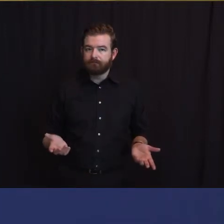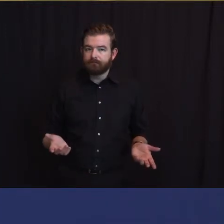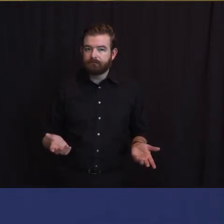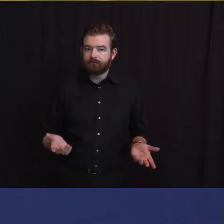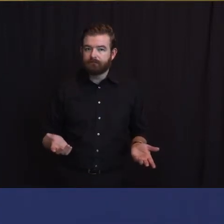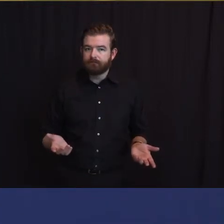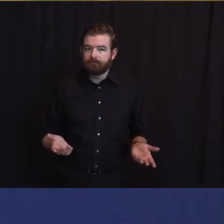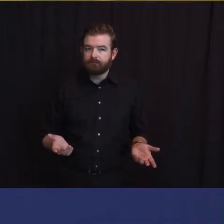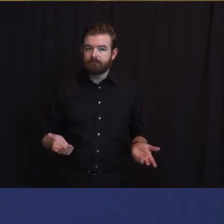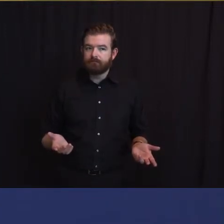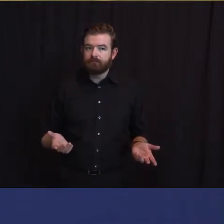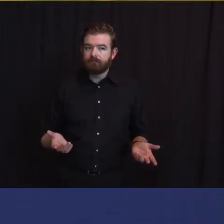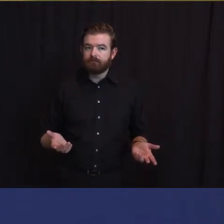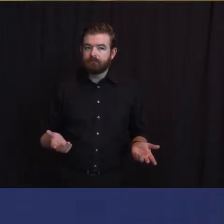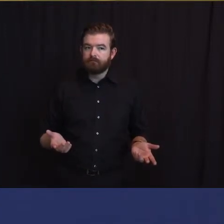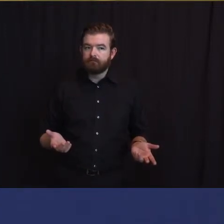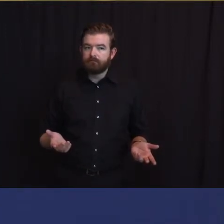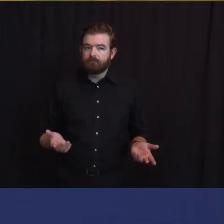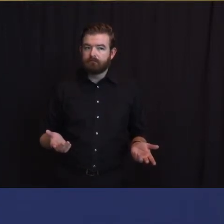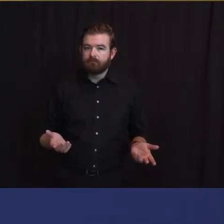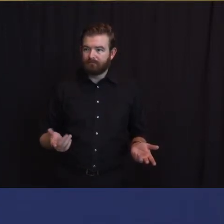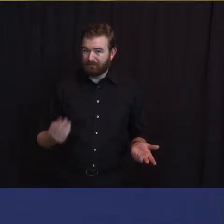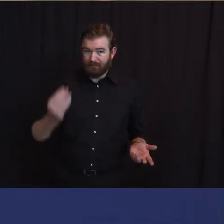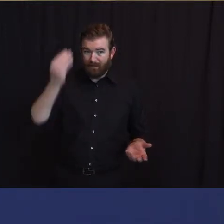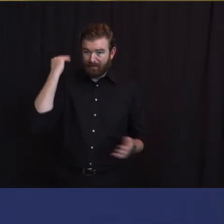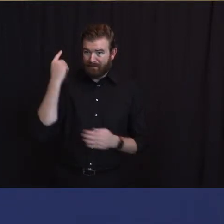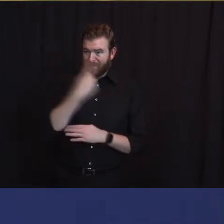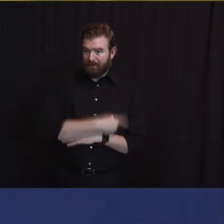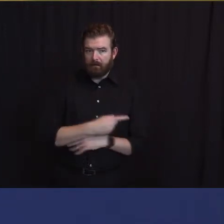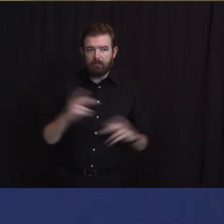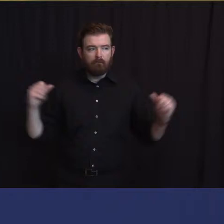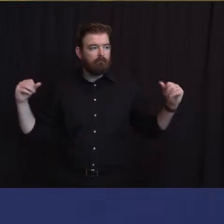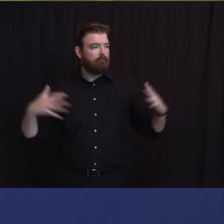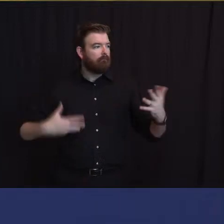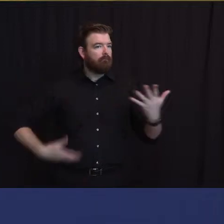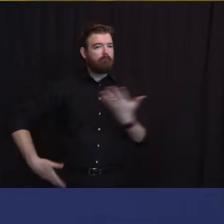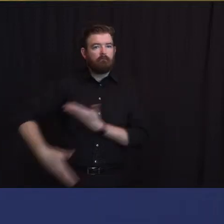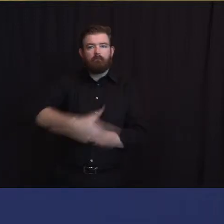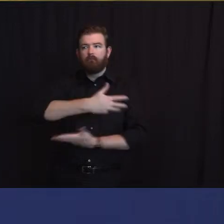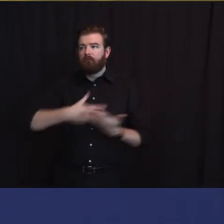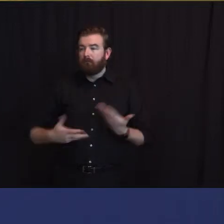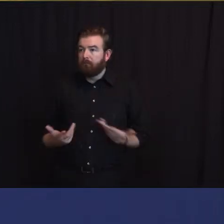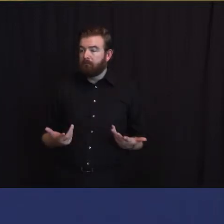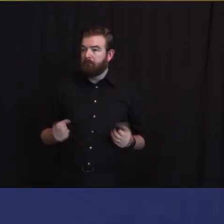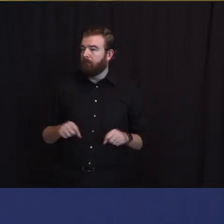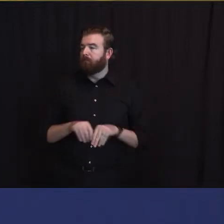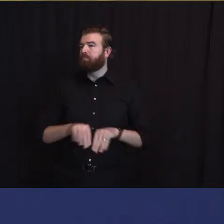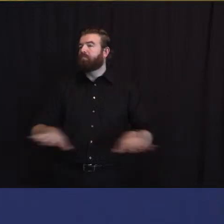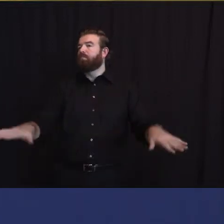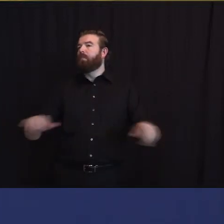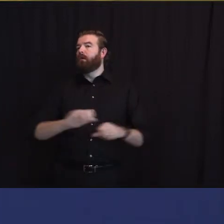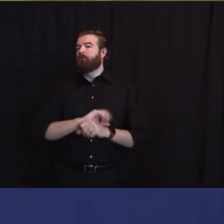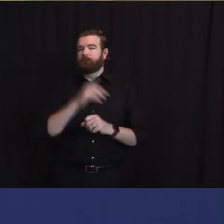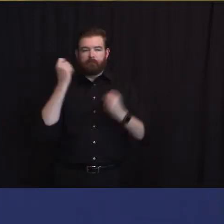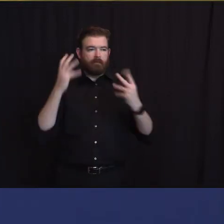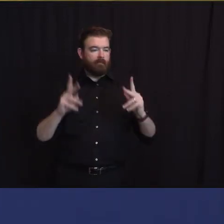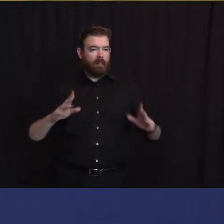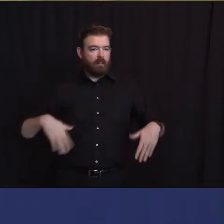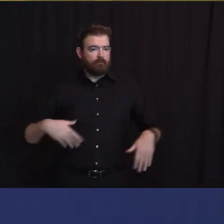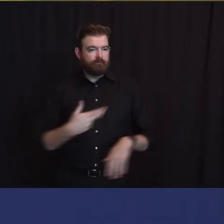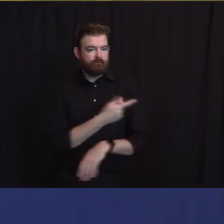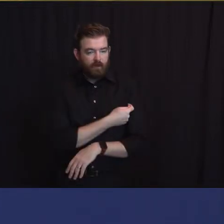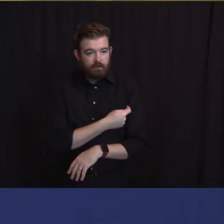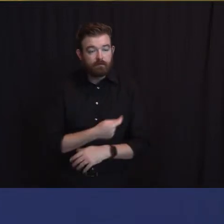weeks? Thank you. Thank you, Dave. I want to go back to, I didn't understand the entirety or didn't hear the entirety of the Department of